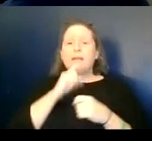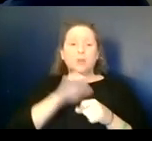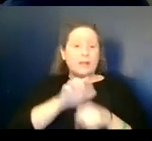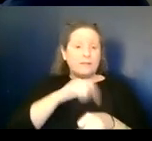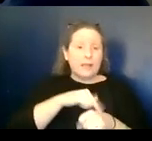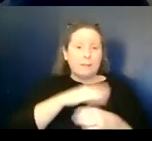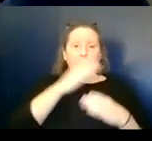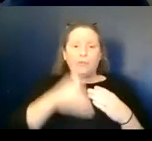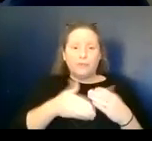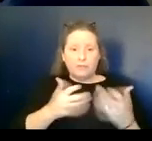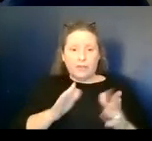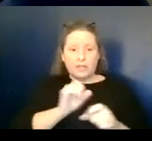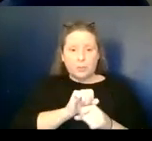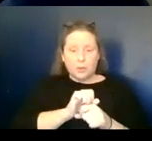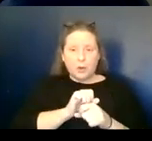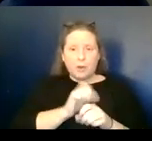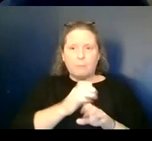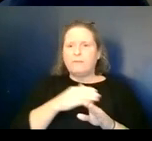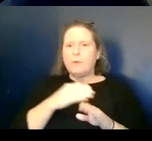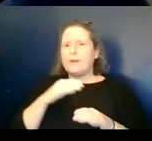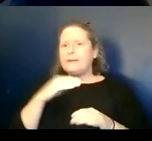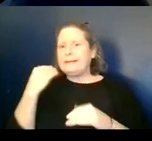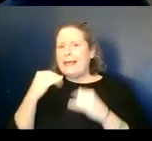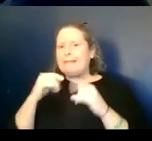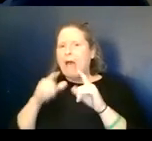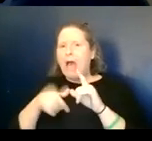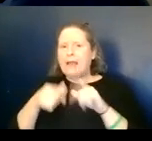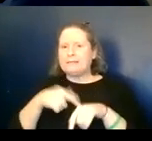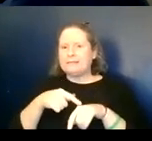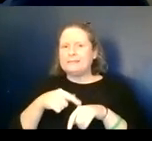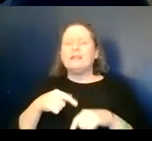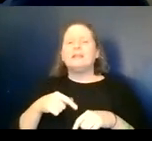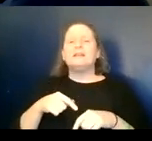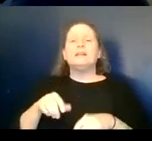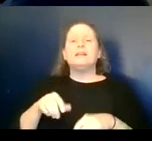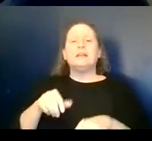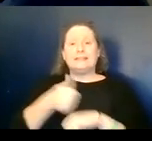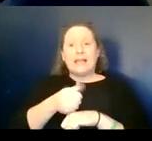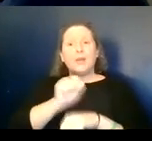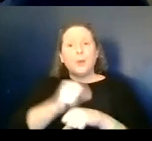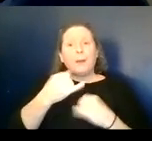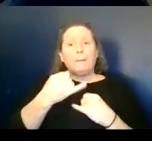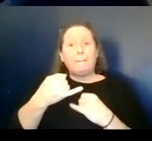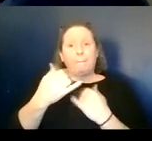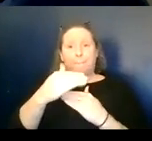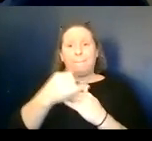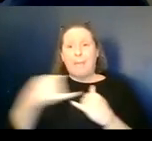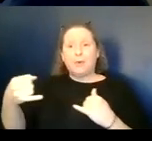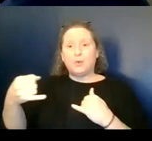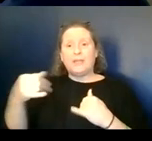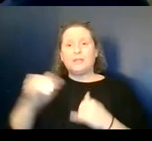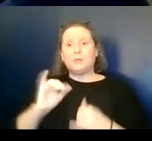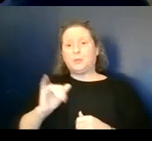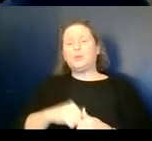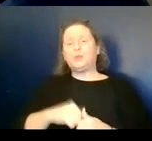task before a deadline? There's also setting work boundaries. Do you want